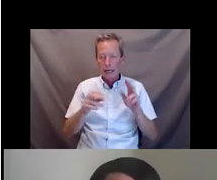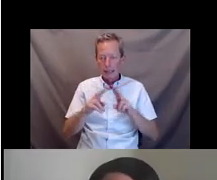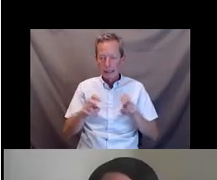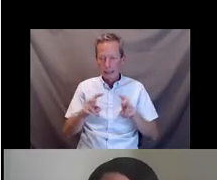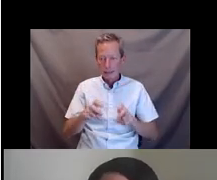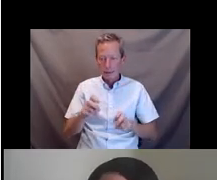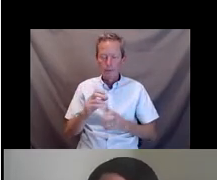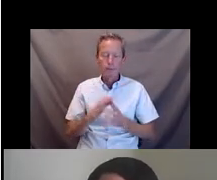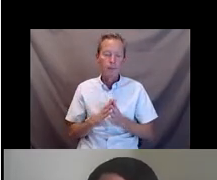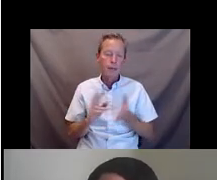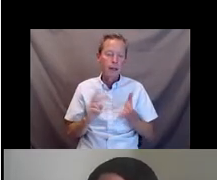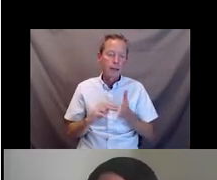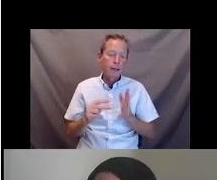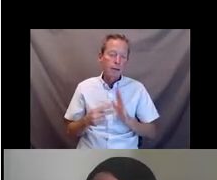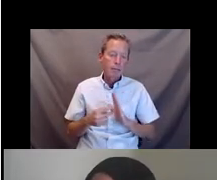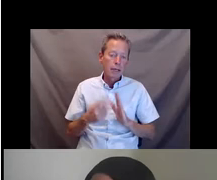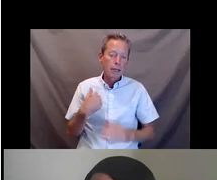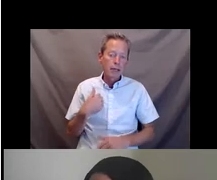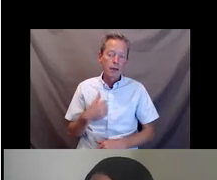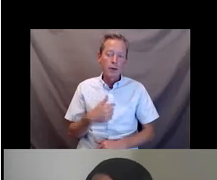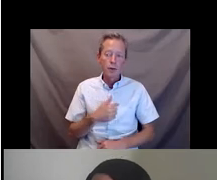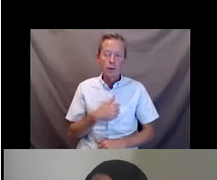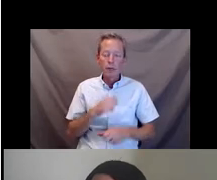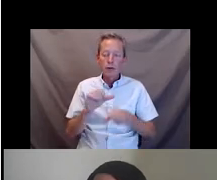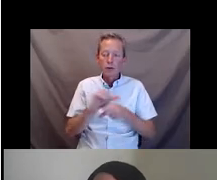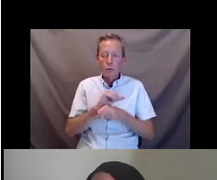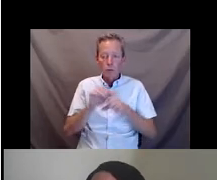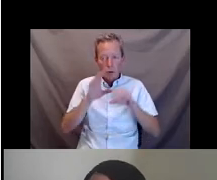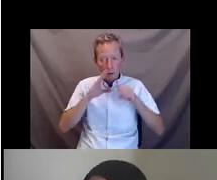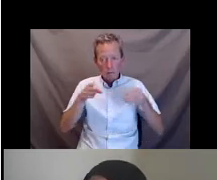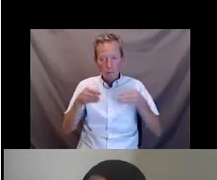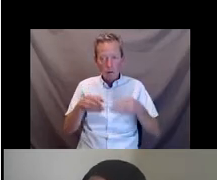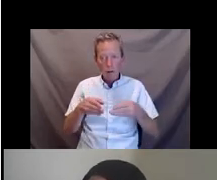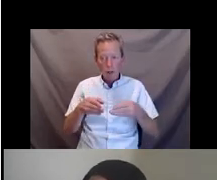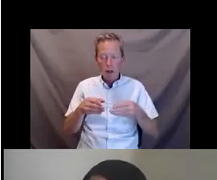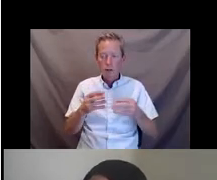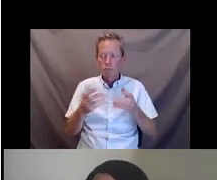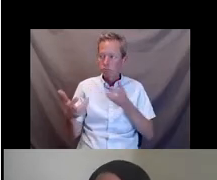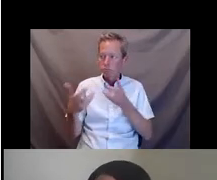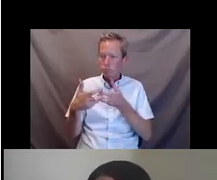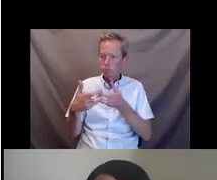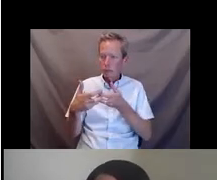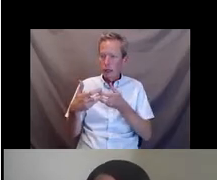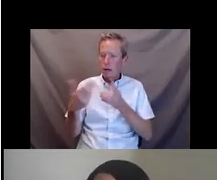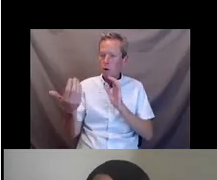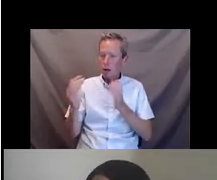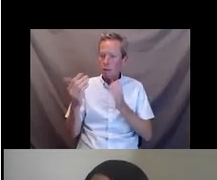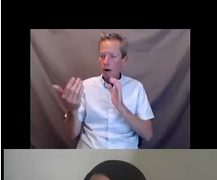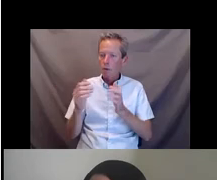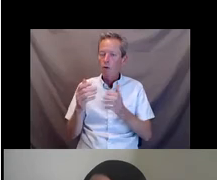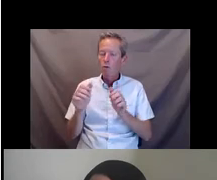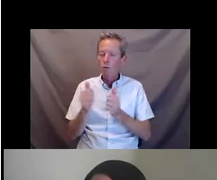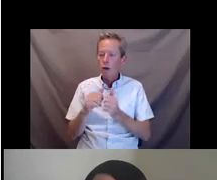is where we get to work on getting a better alignment to market for our jobs. So we do know that one of